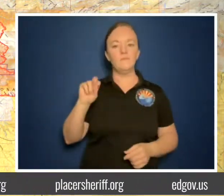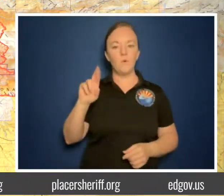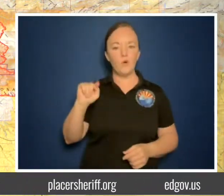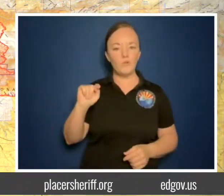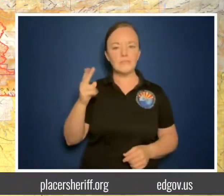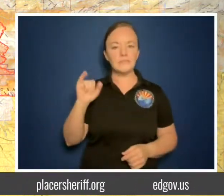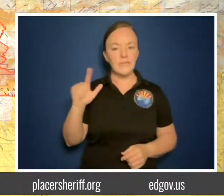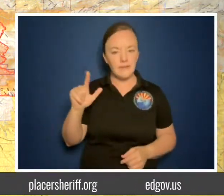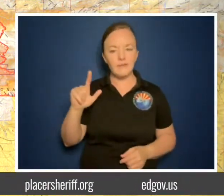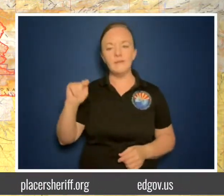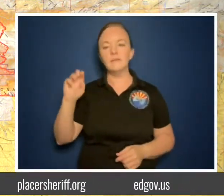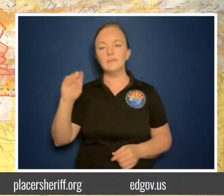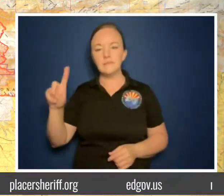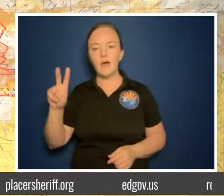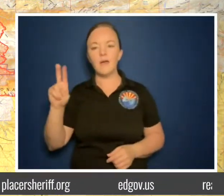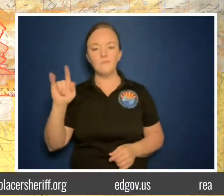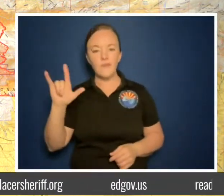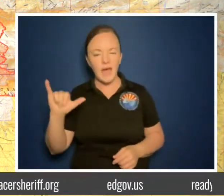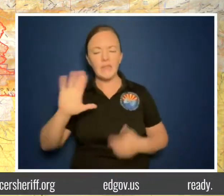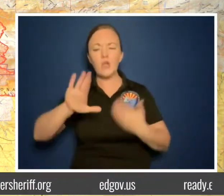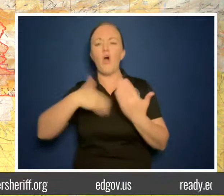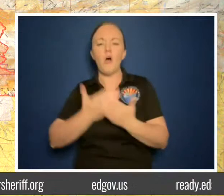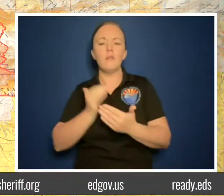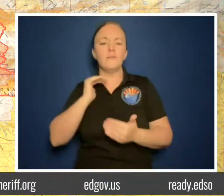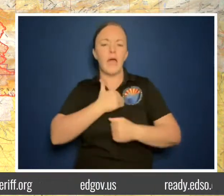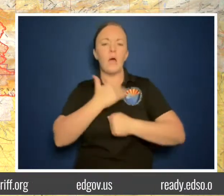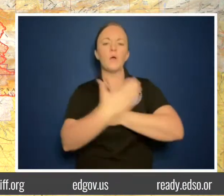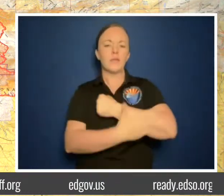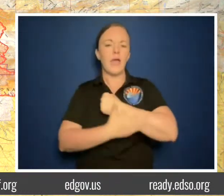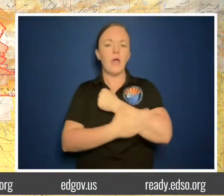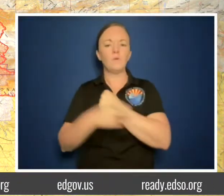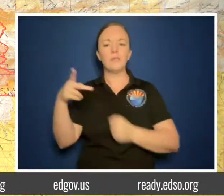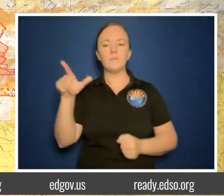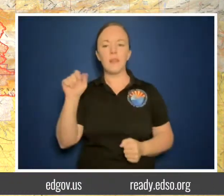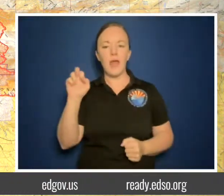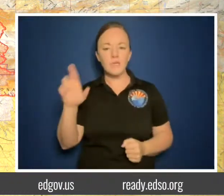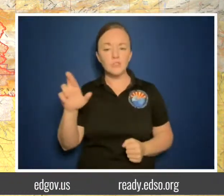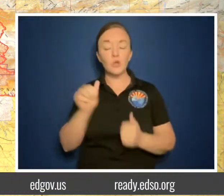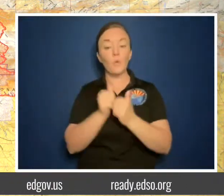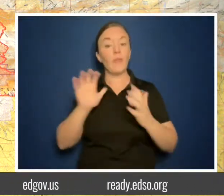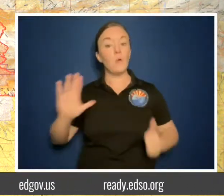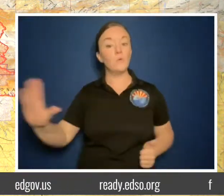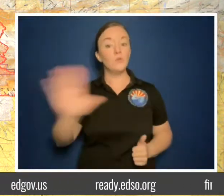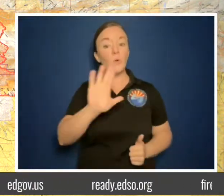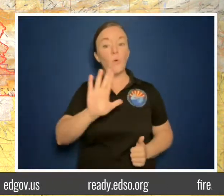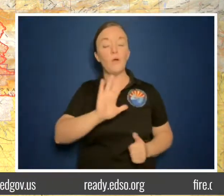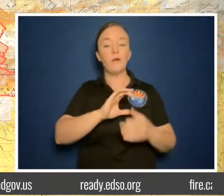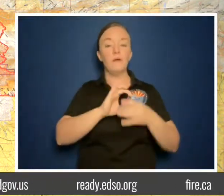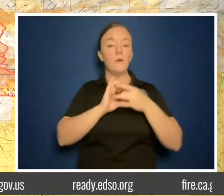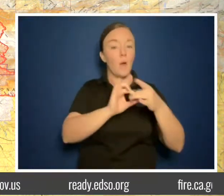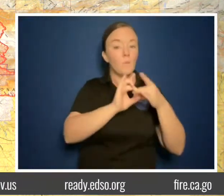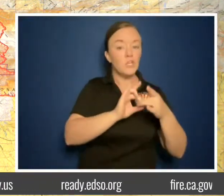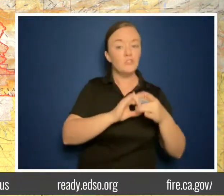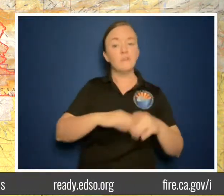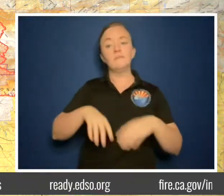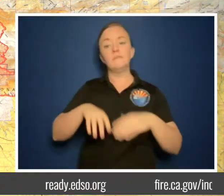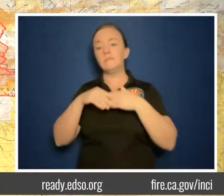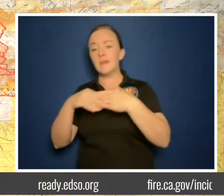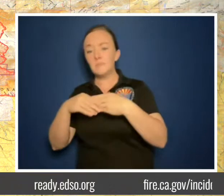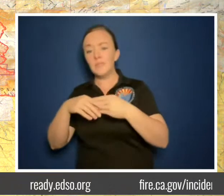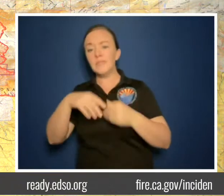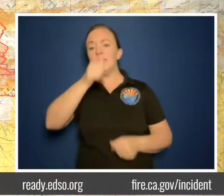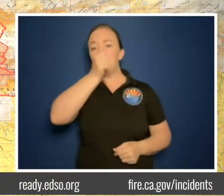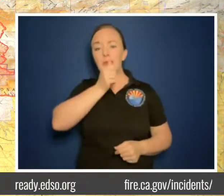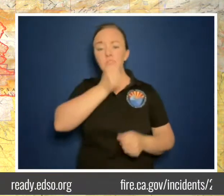the entirety of Placer County. Without your cooperation, your flexibility, your patience, and your support for emergency services in